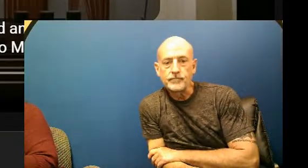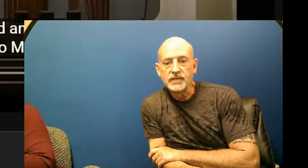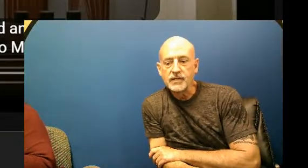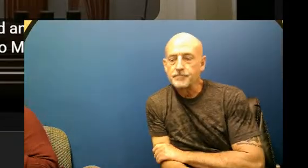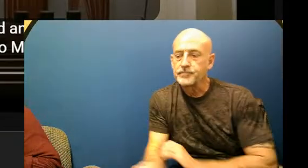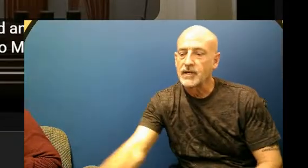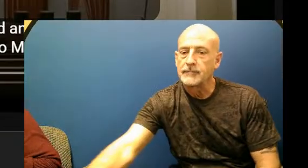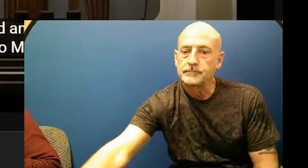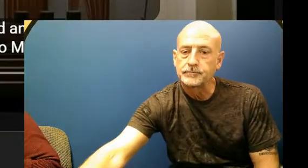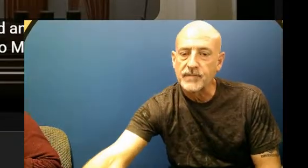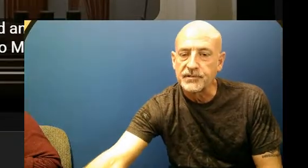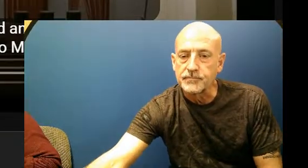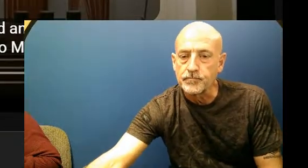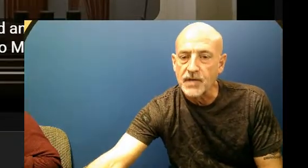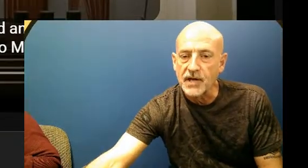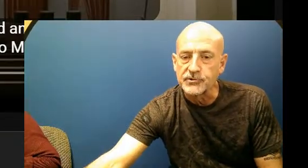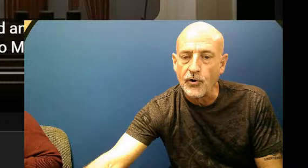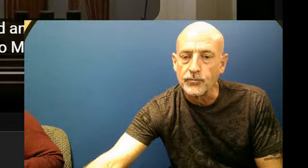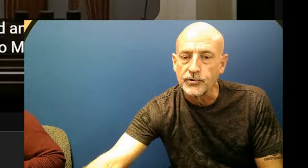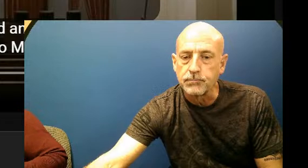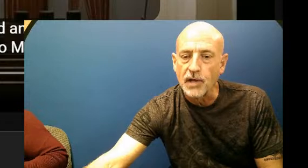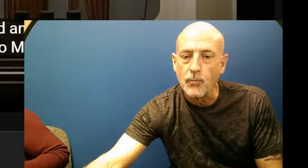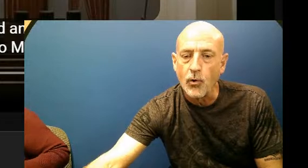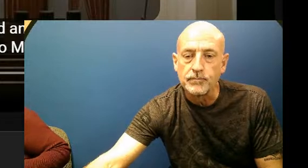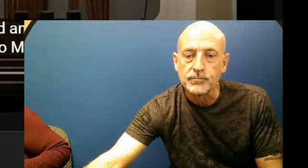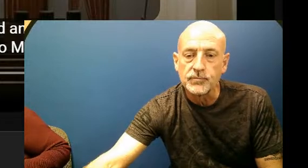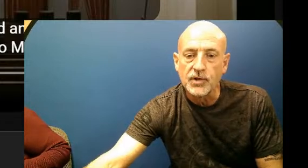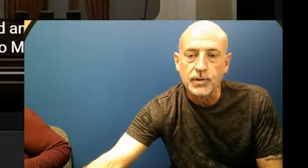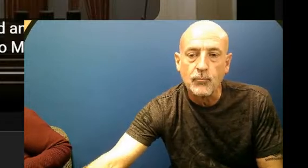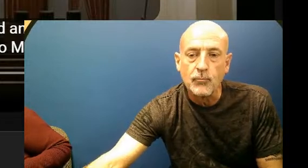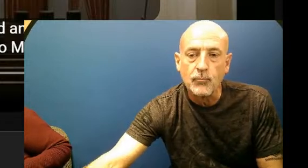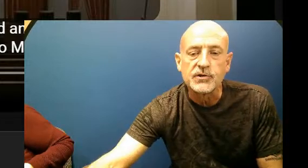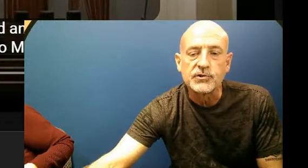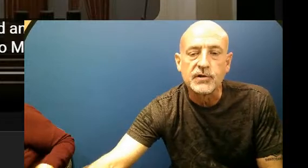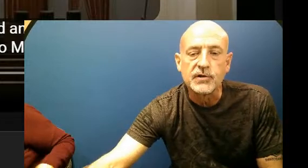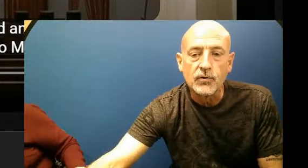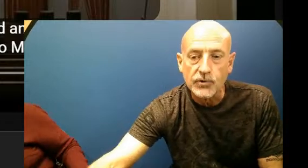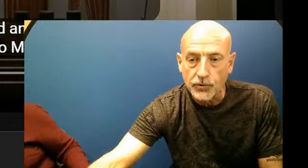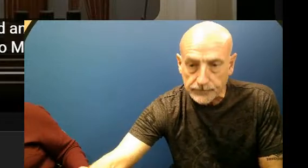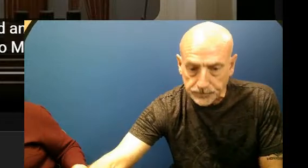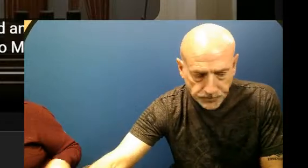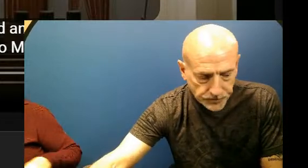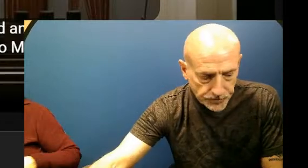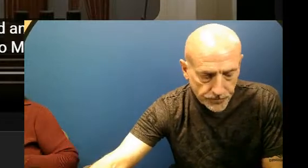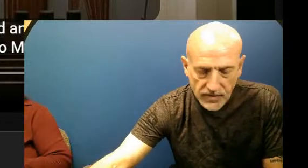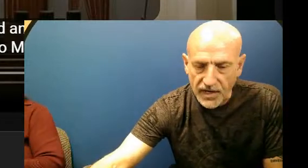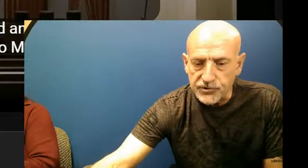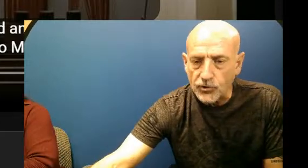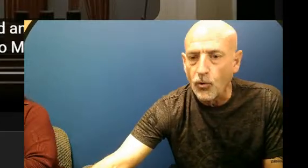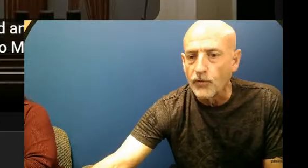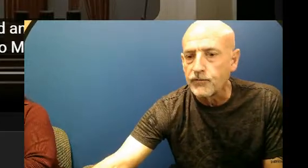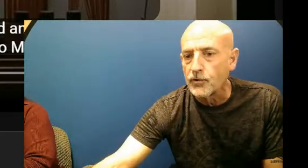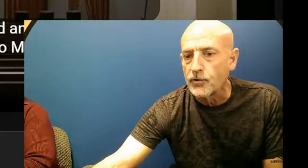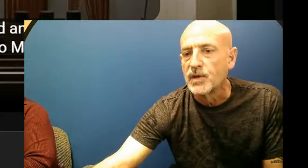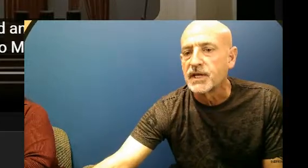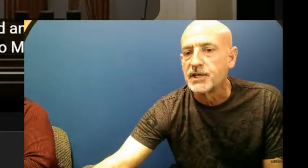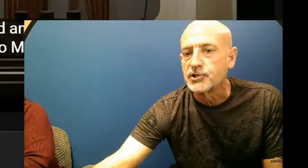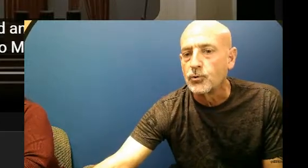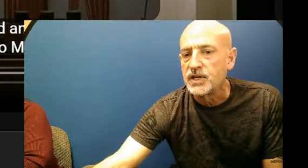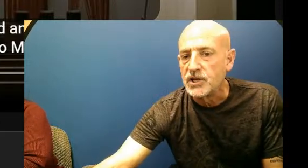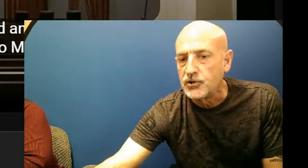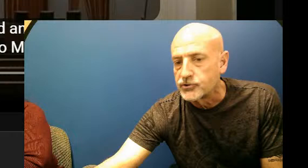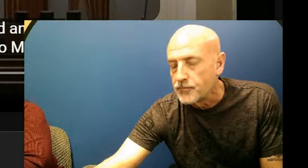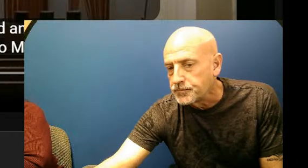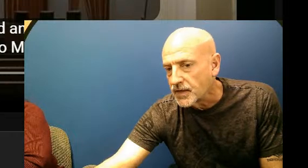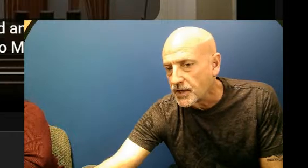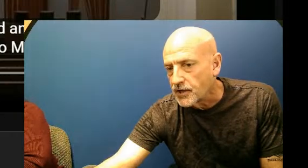Suppose New York State passes an asbestos abatement and so law. the Playboy case they'd refer to is a core First Amendment case that